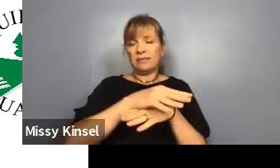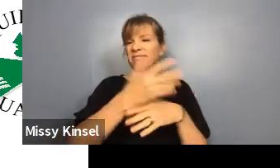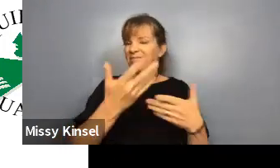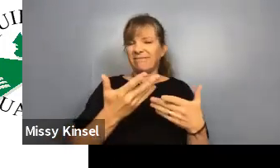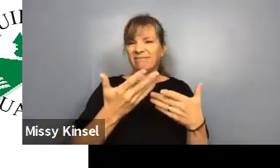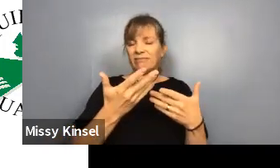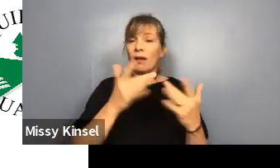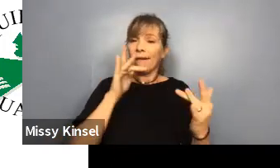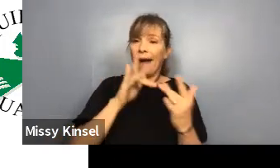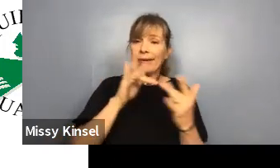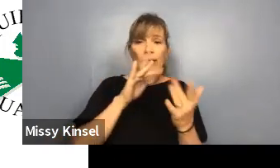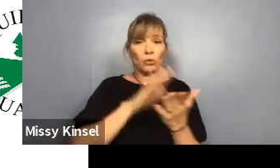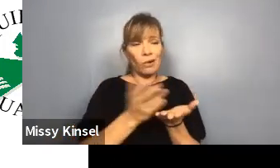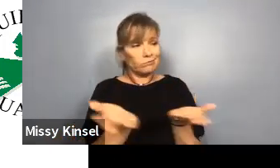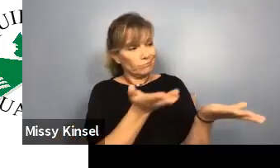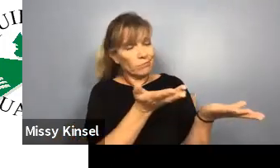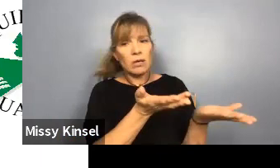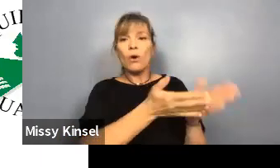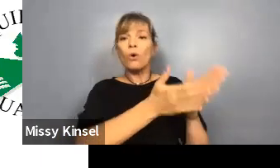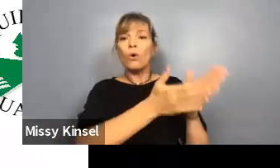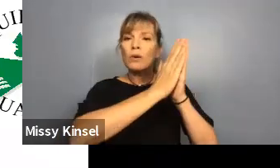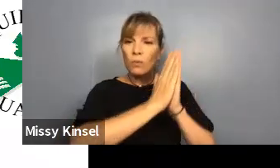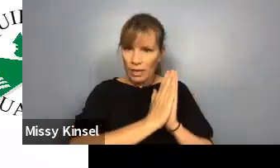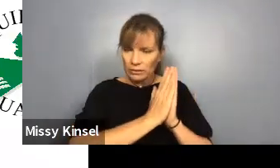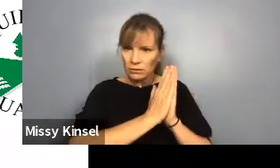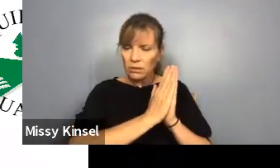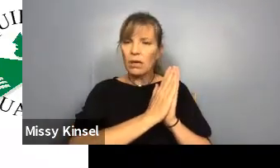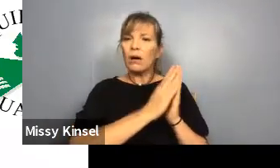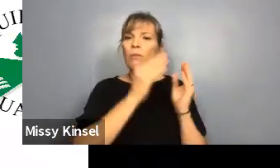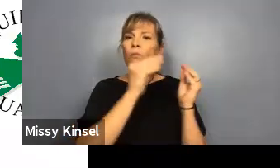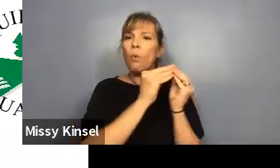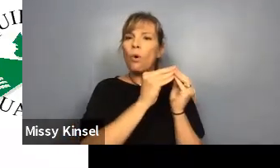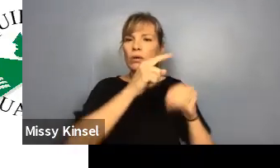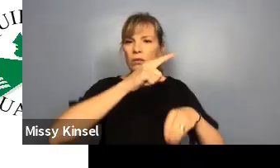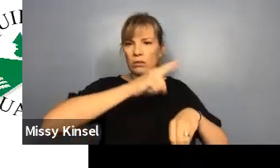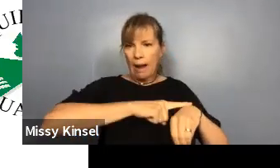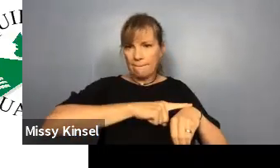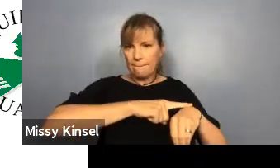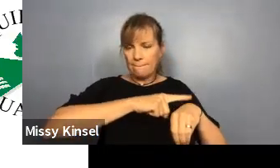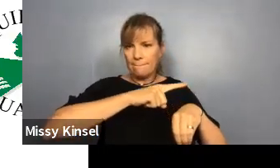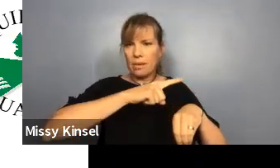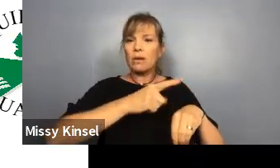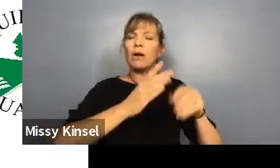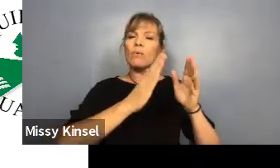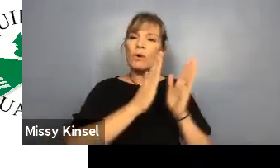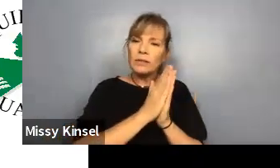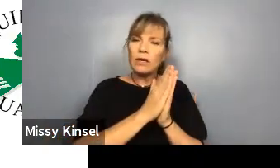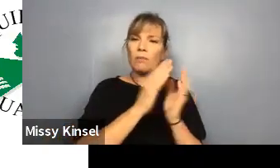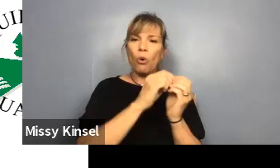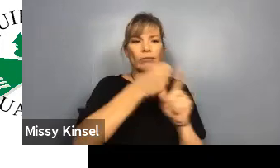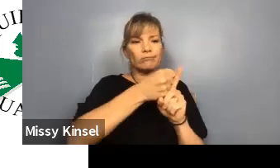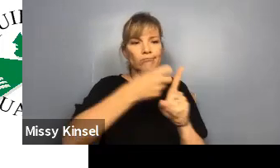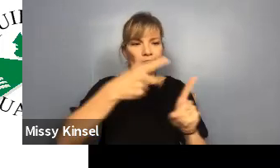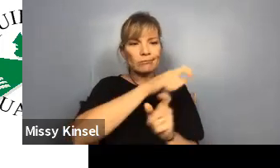to contact the school, to request additional time, to request a more detailed